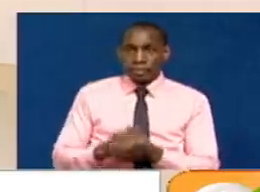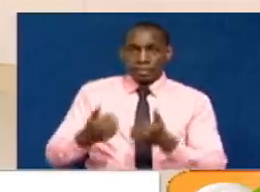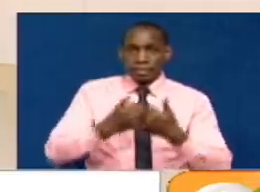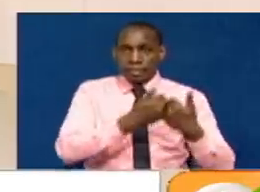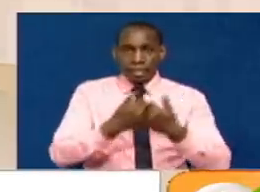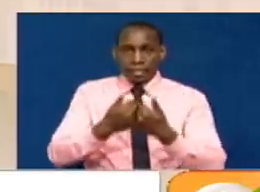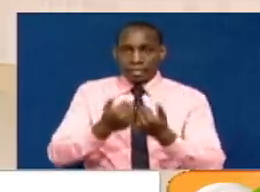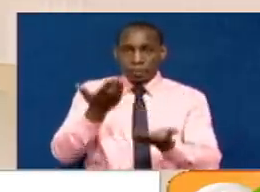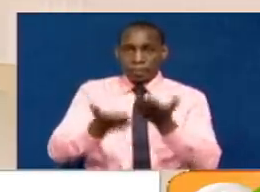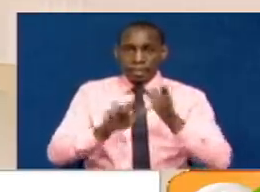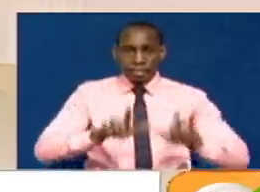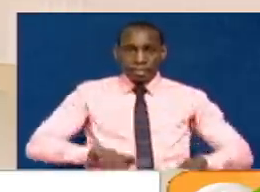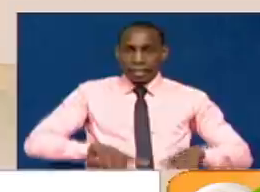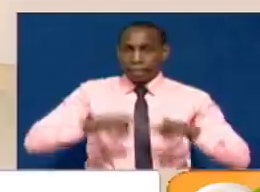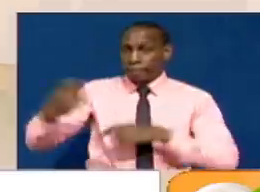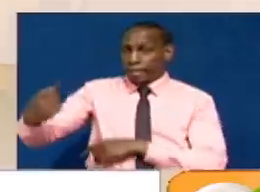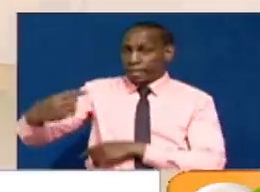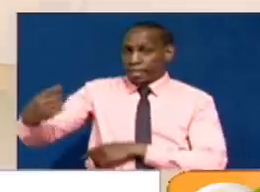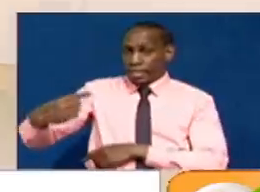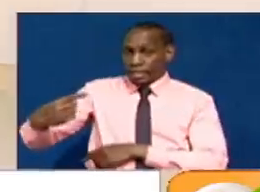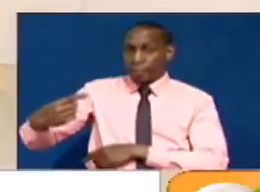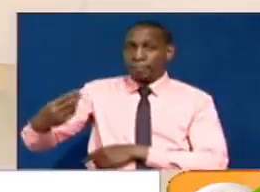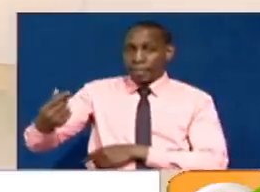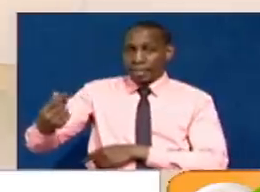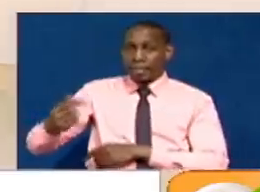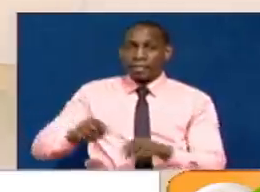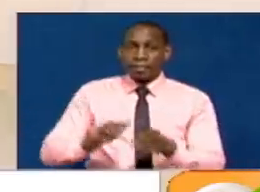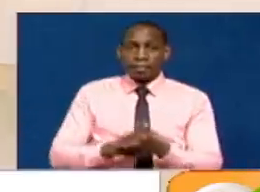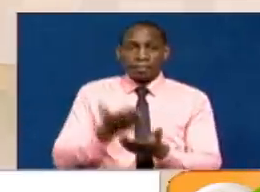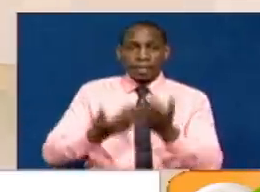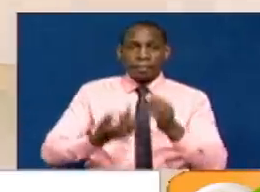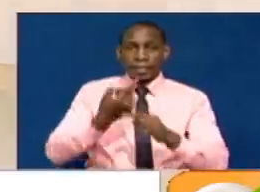lives versus livelihoods. And maybe, just maybe,